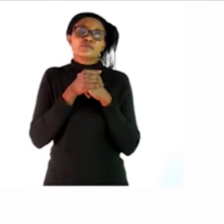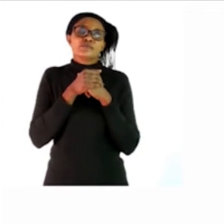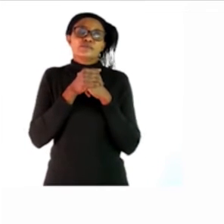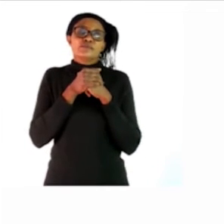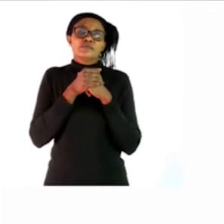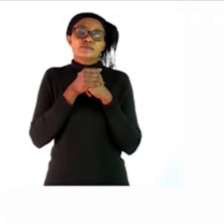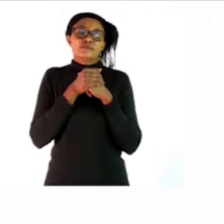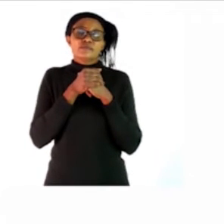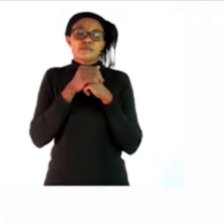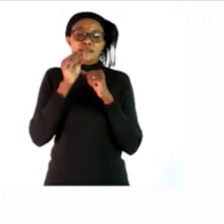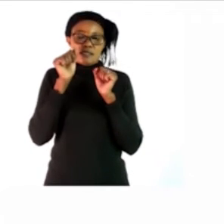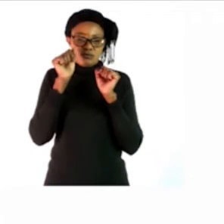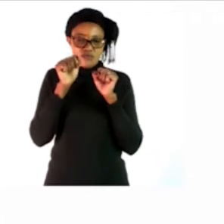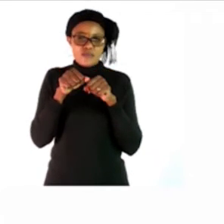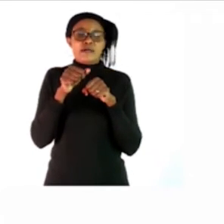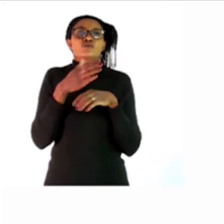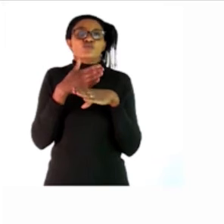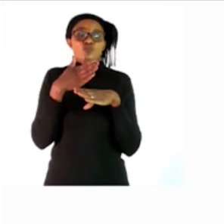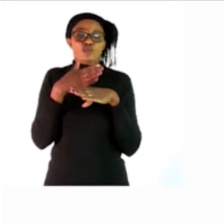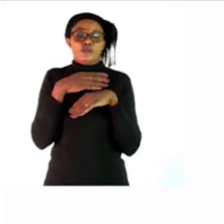So that is what you must do there.